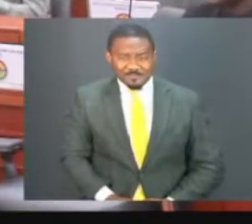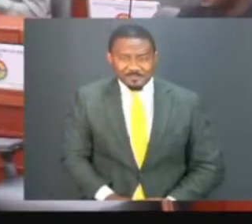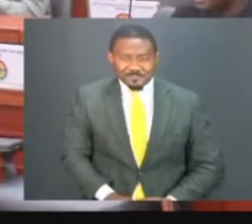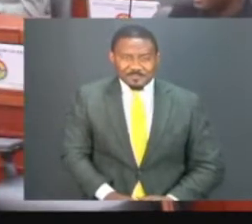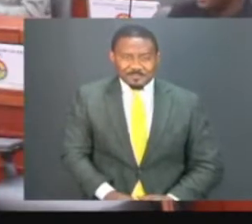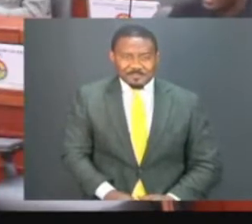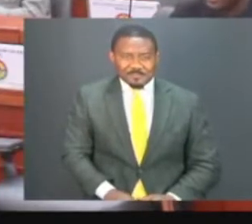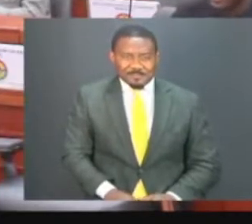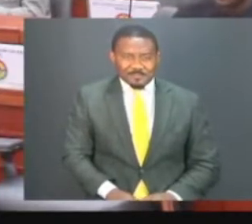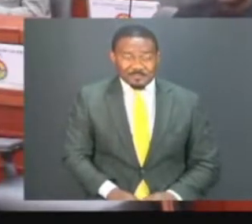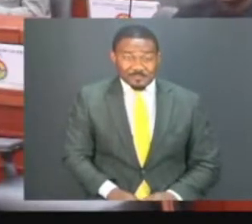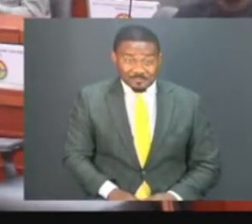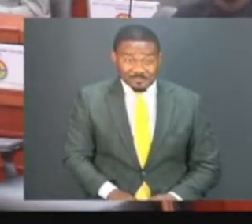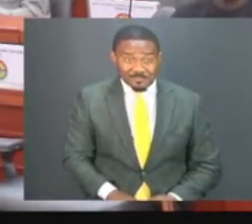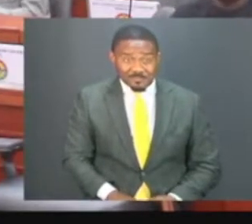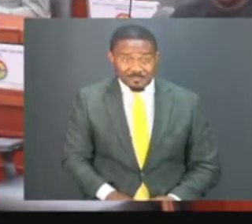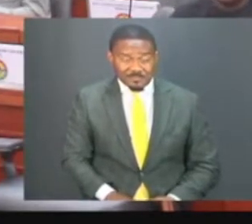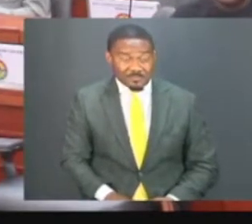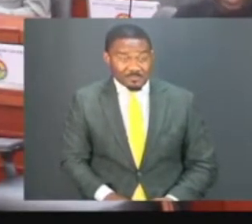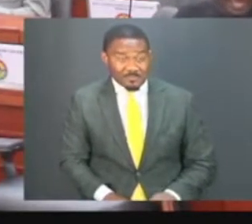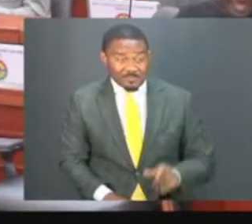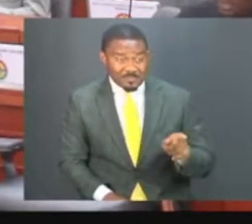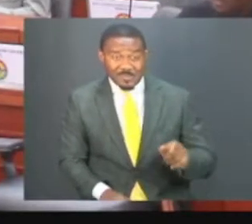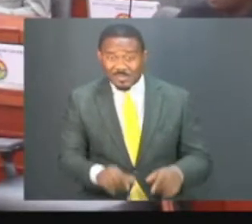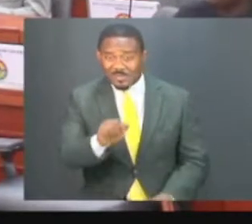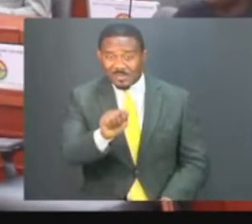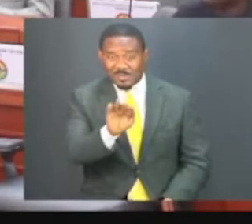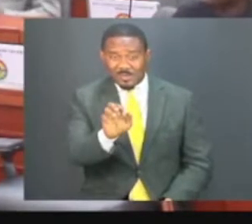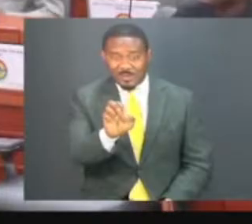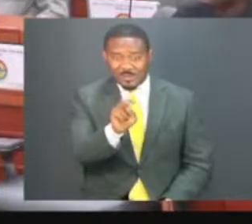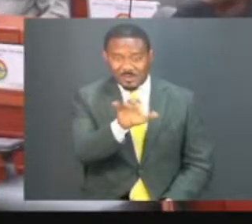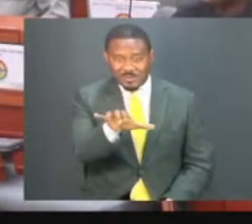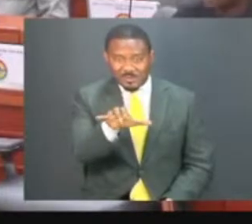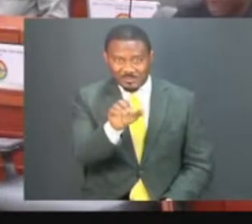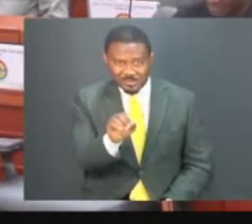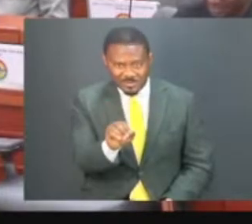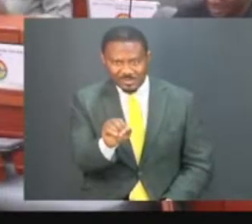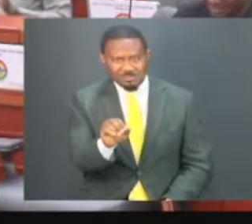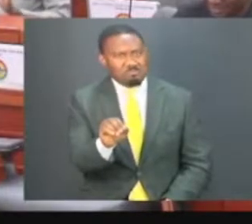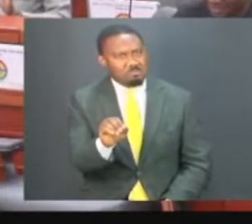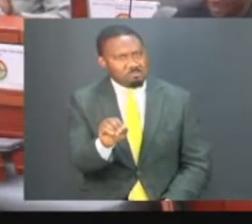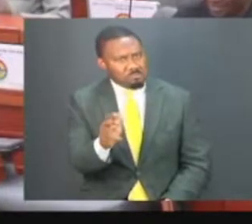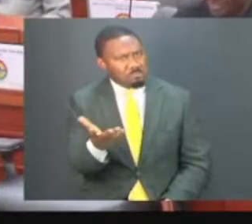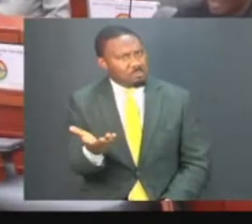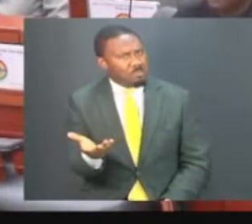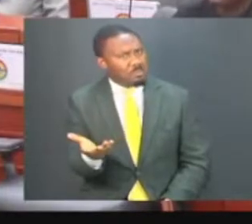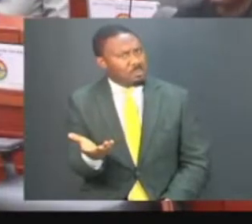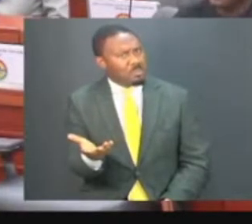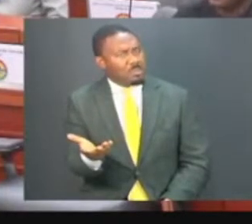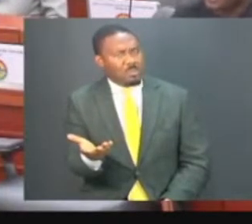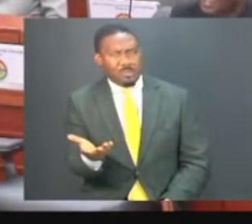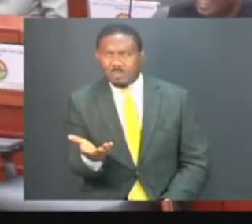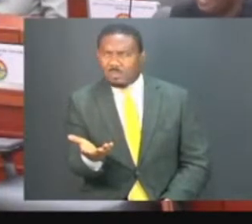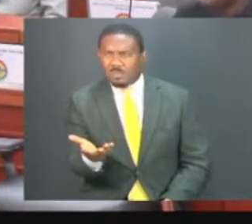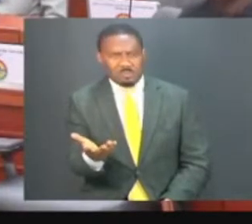Afeomake has just stepped out of town and Anodompre is delivering a manifesto about his leadership.